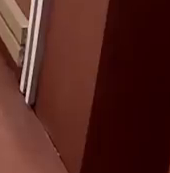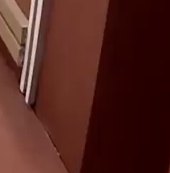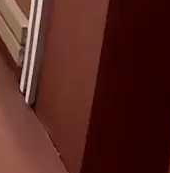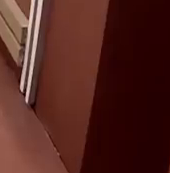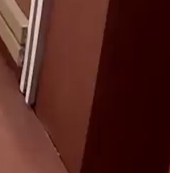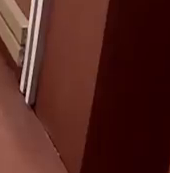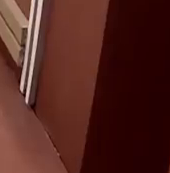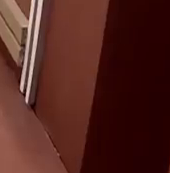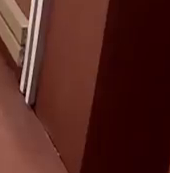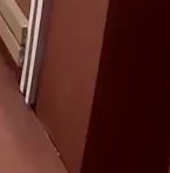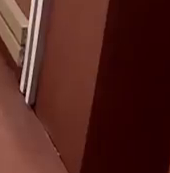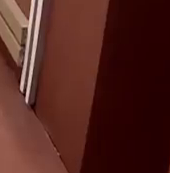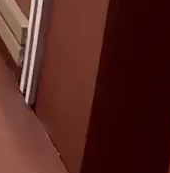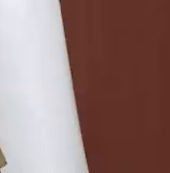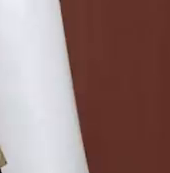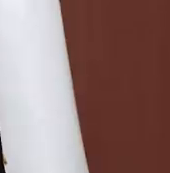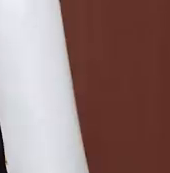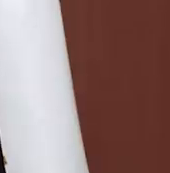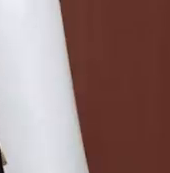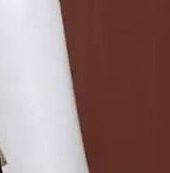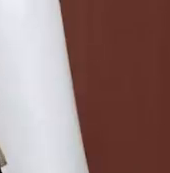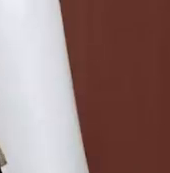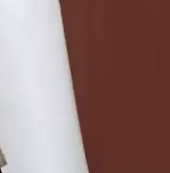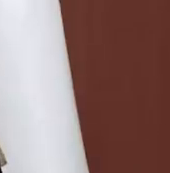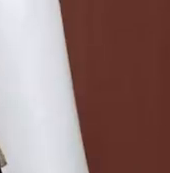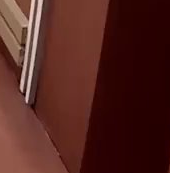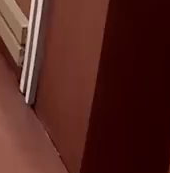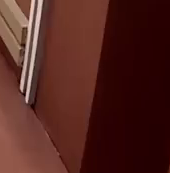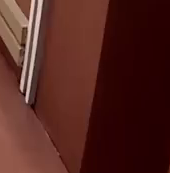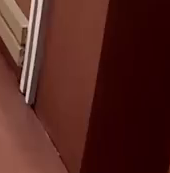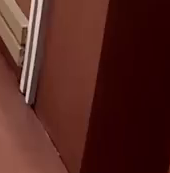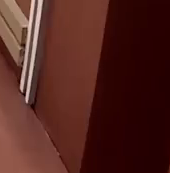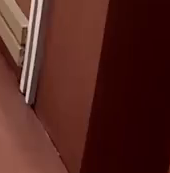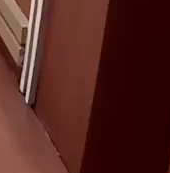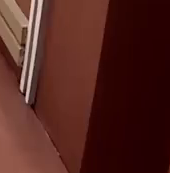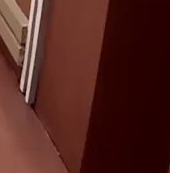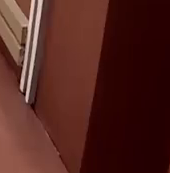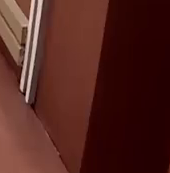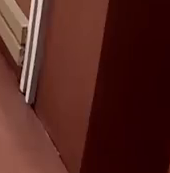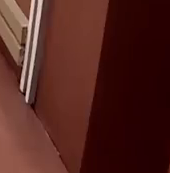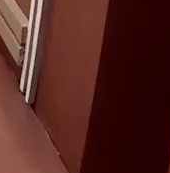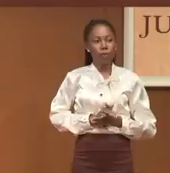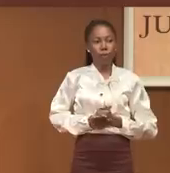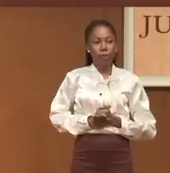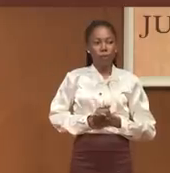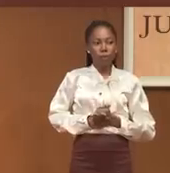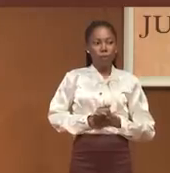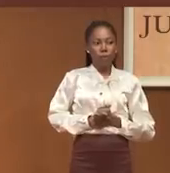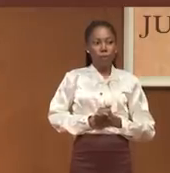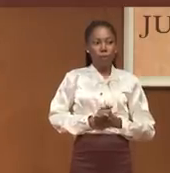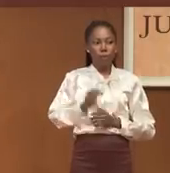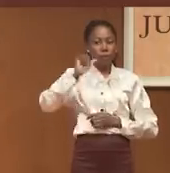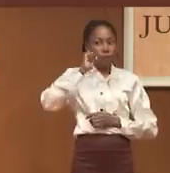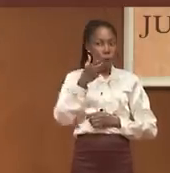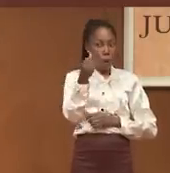Wumi helps both parties to reach amicable settlement. After the break. Judge Fumi rules. So